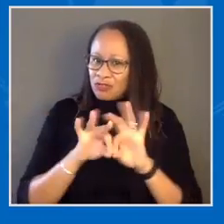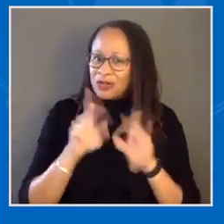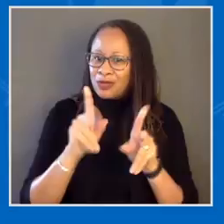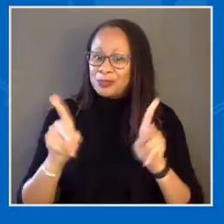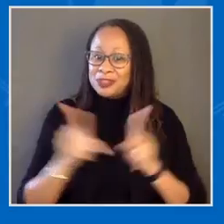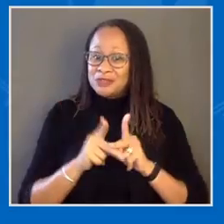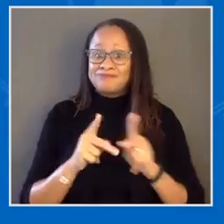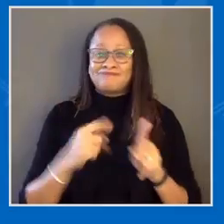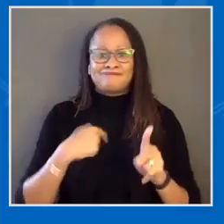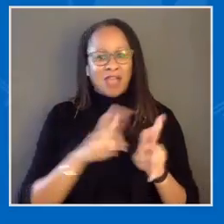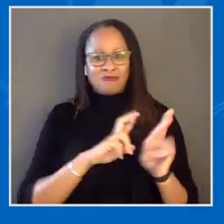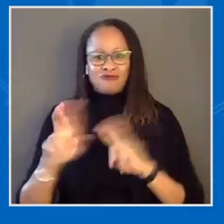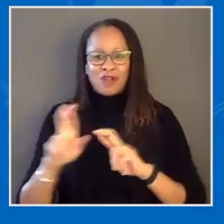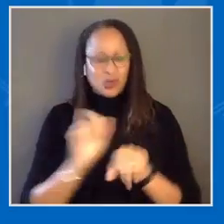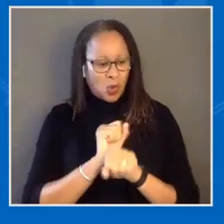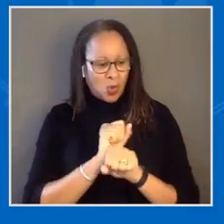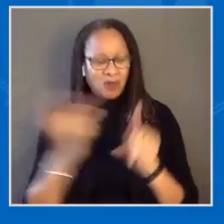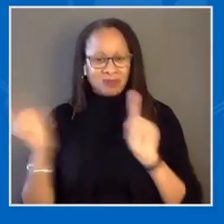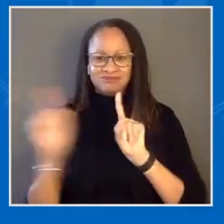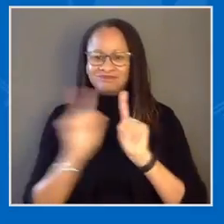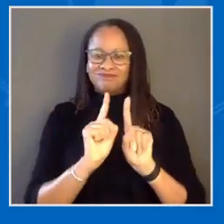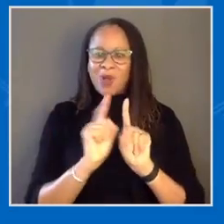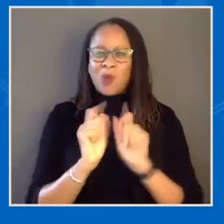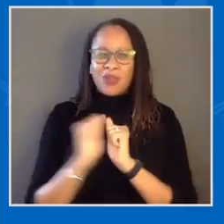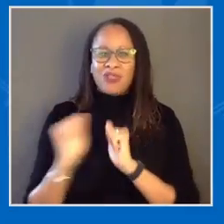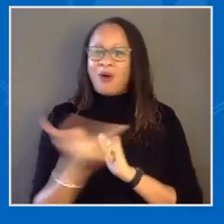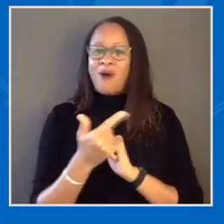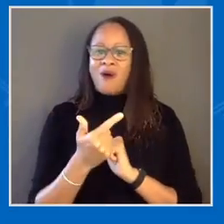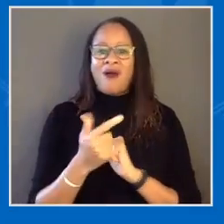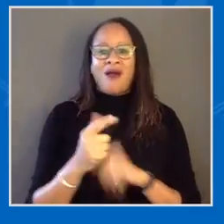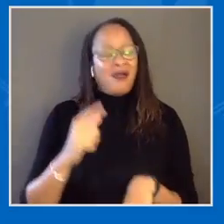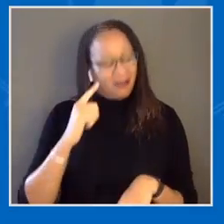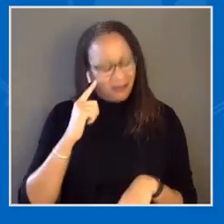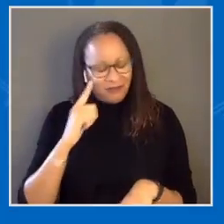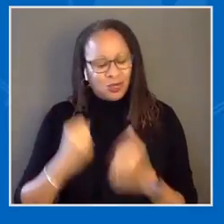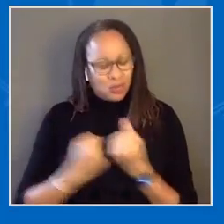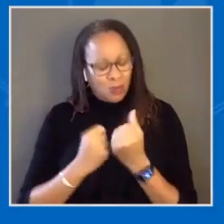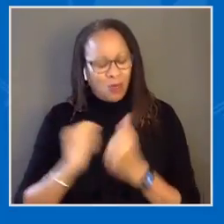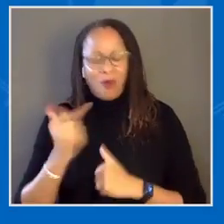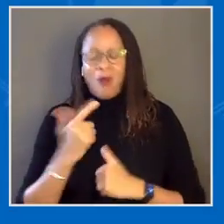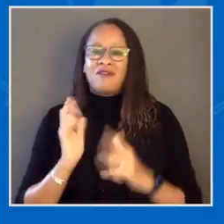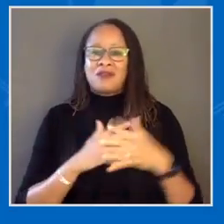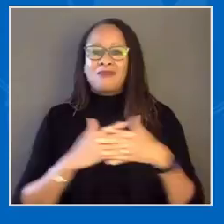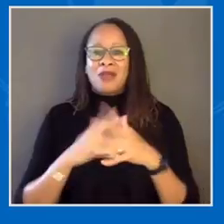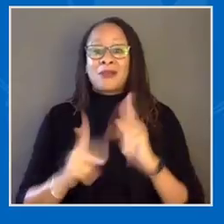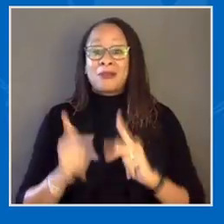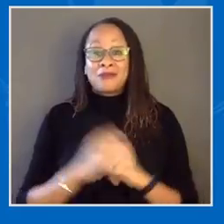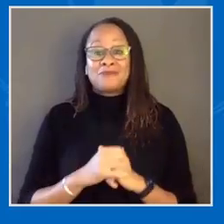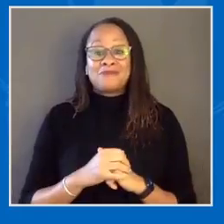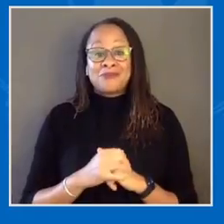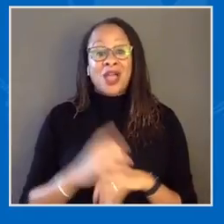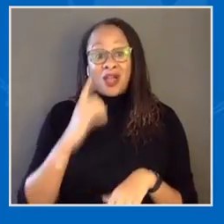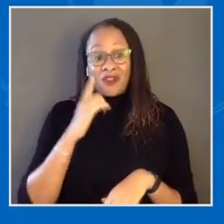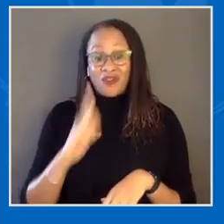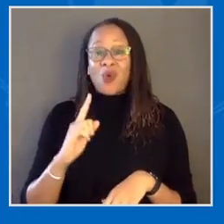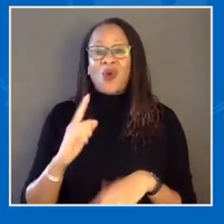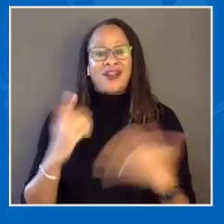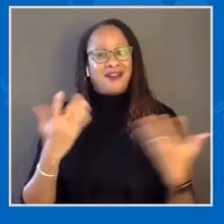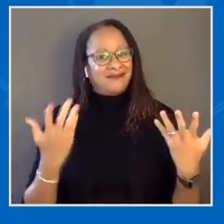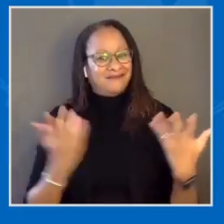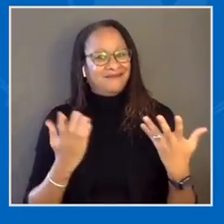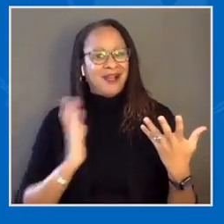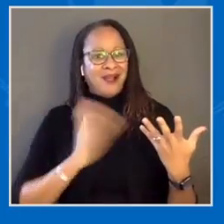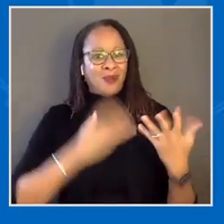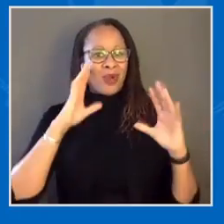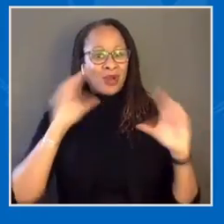look forward to working alongside them on behalf of the American people and on behalf of a president